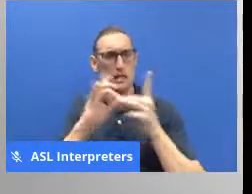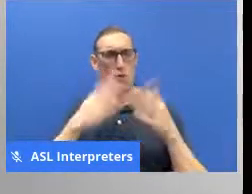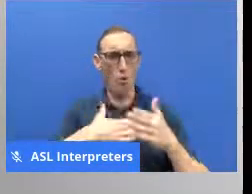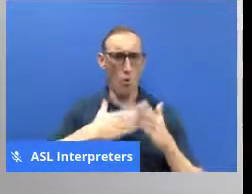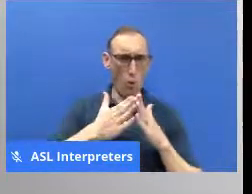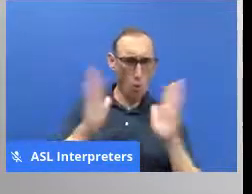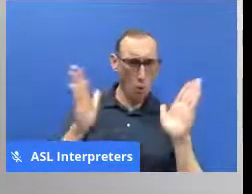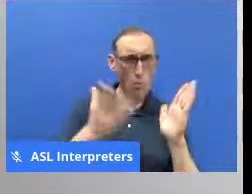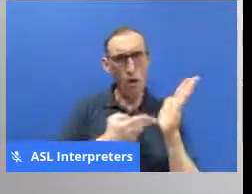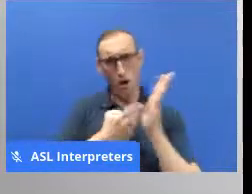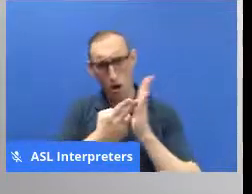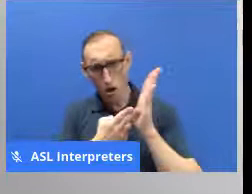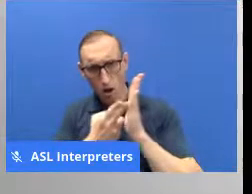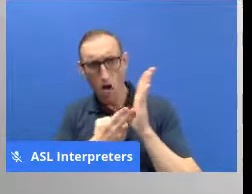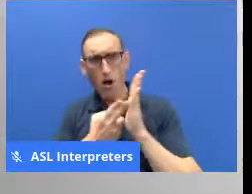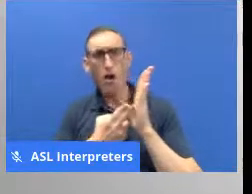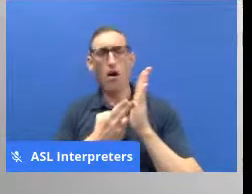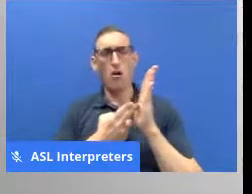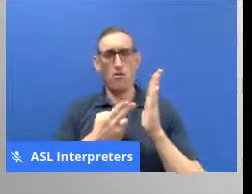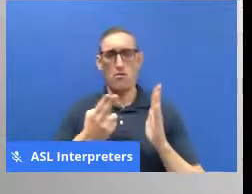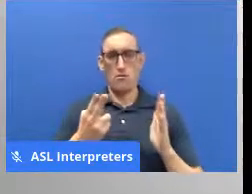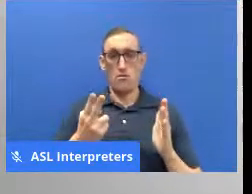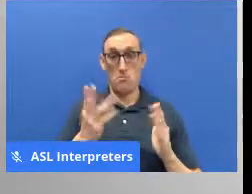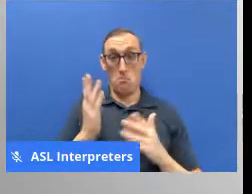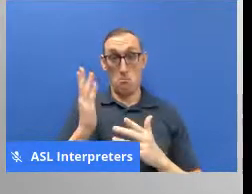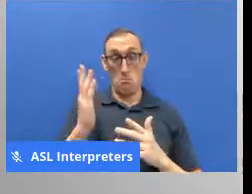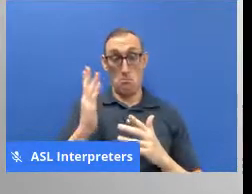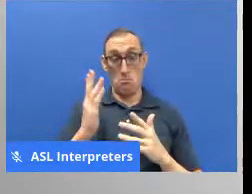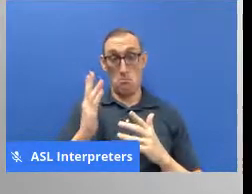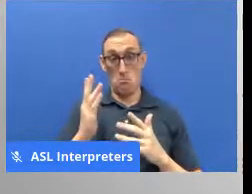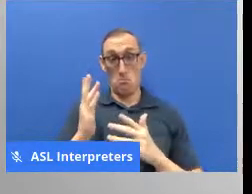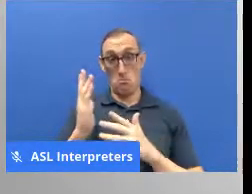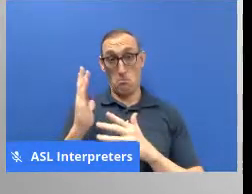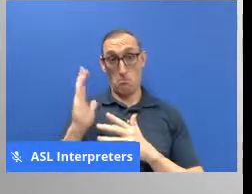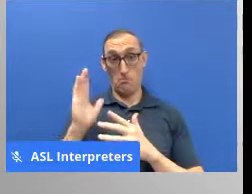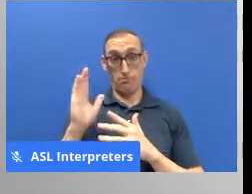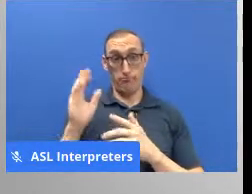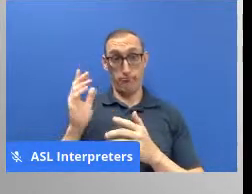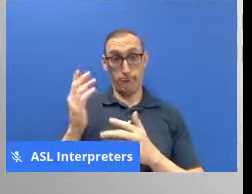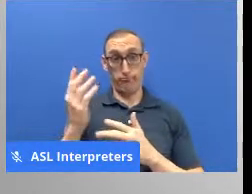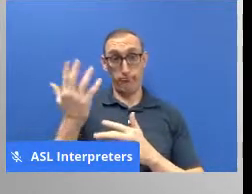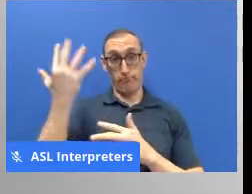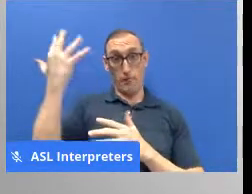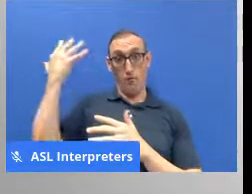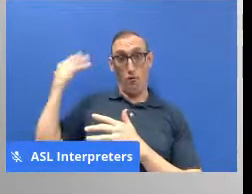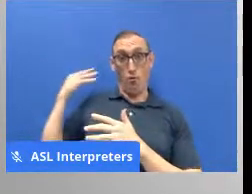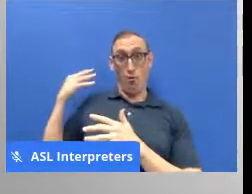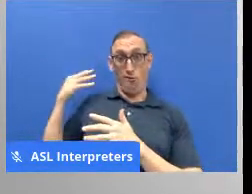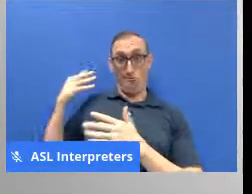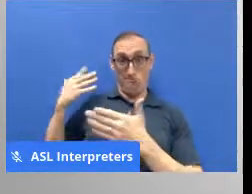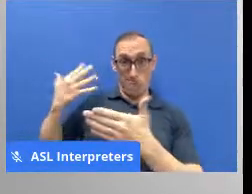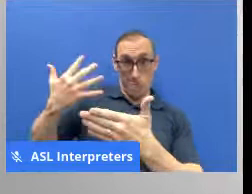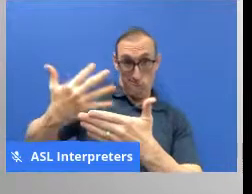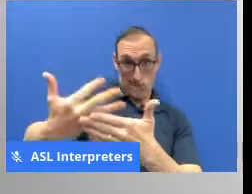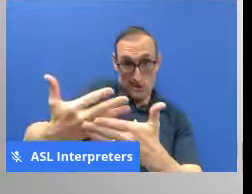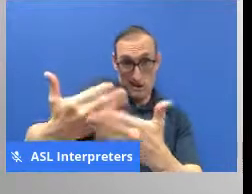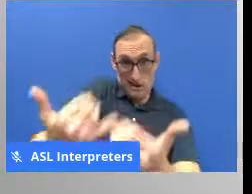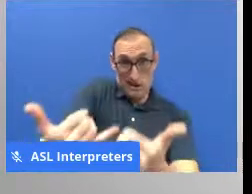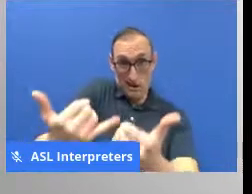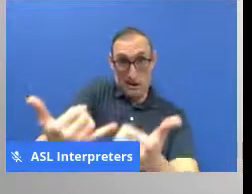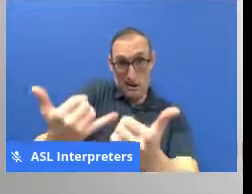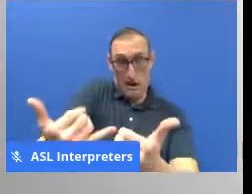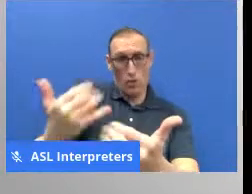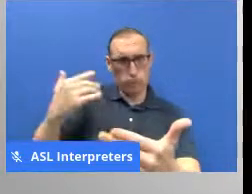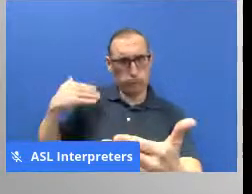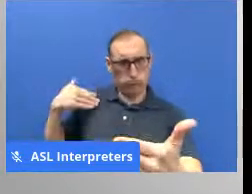we were, where we are, and recognizing we know that we aren't where we want to end up, but we definitely are not where we started